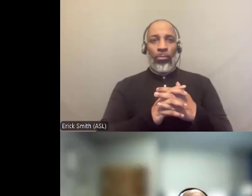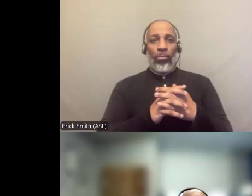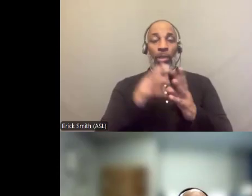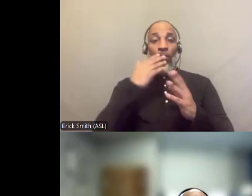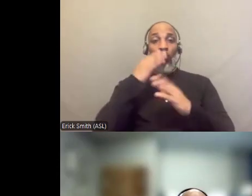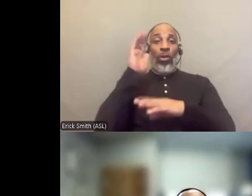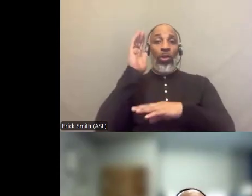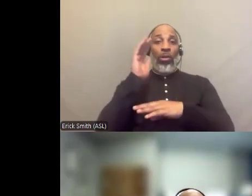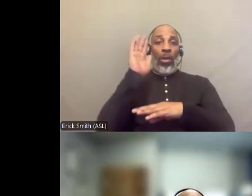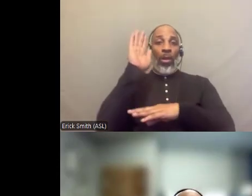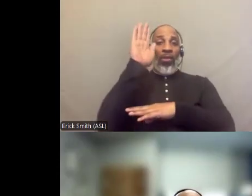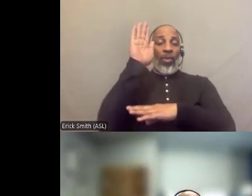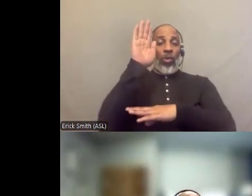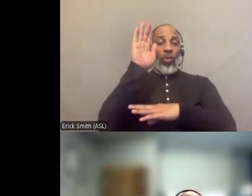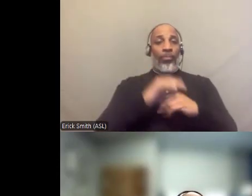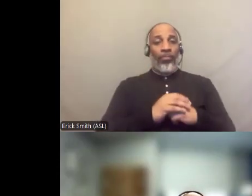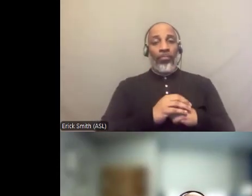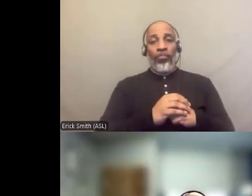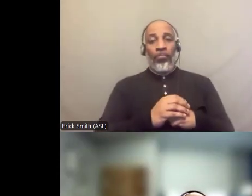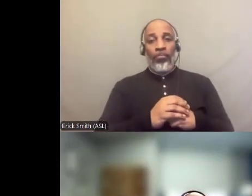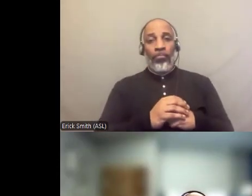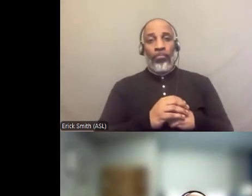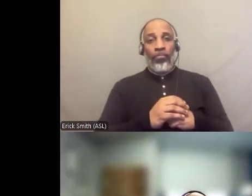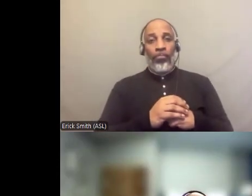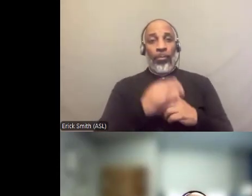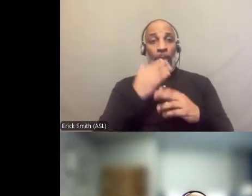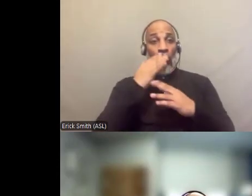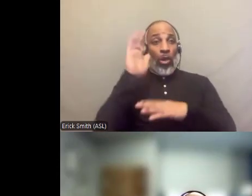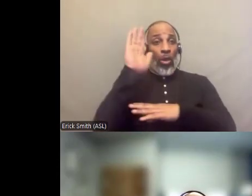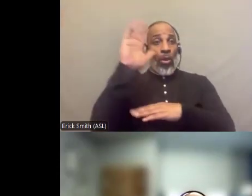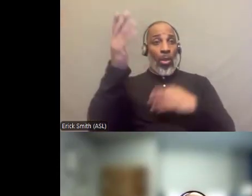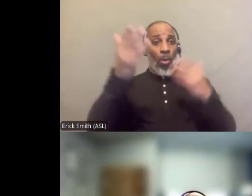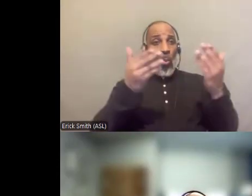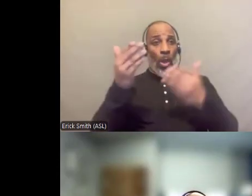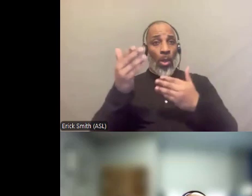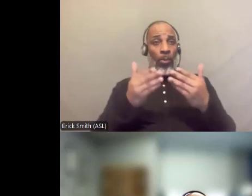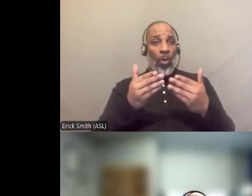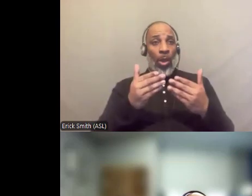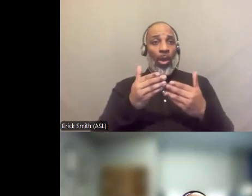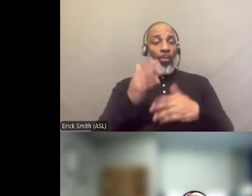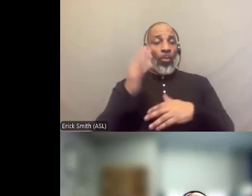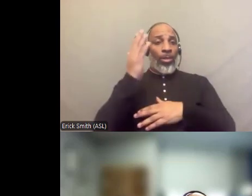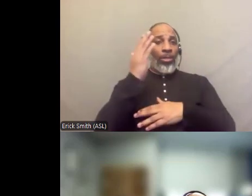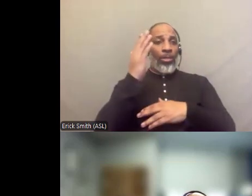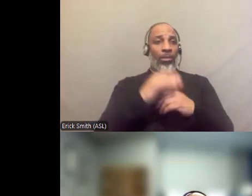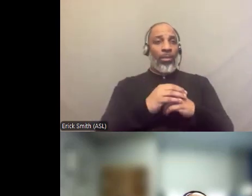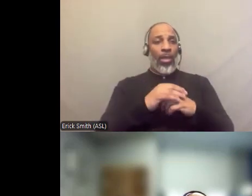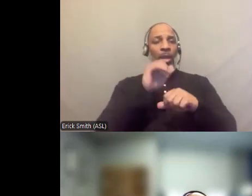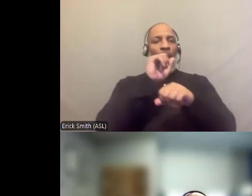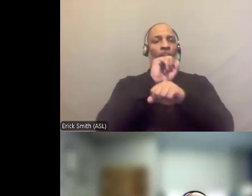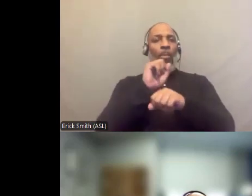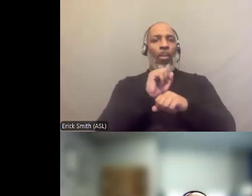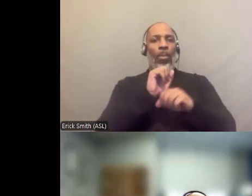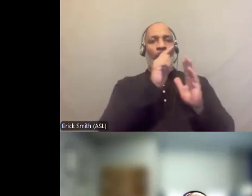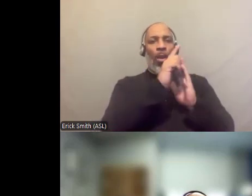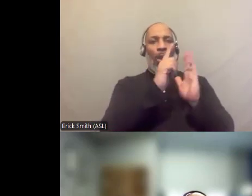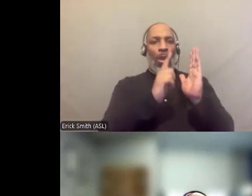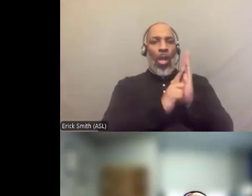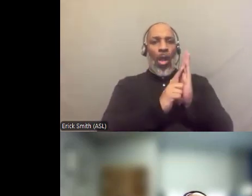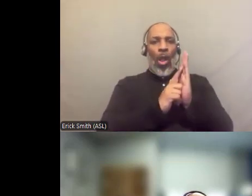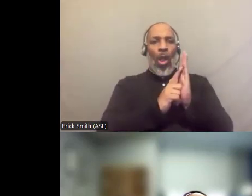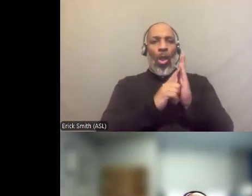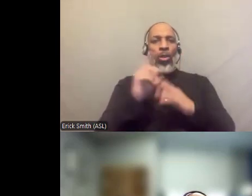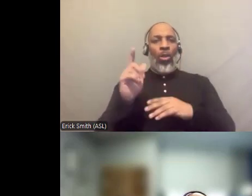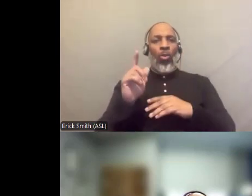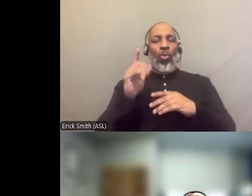Afternoon and welcome. Good afternoon. Welcome to our presentation on employment law and reasonable accommodation. We thank you for being